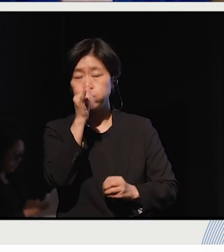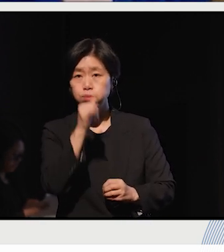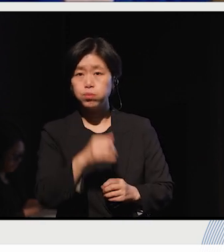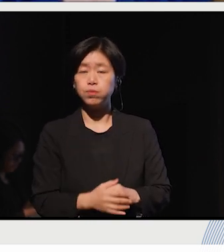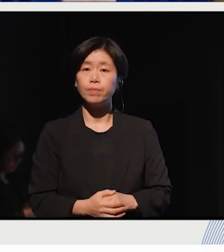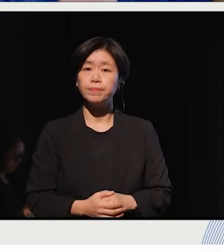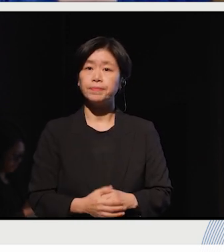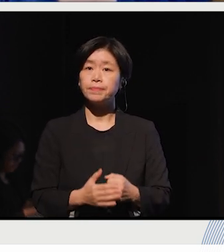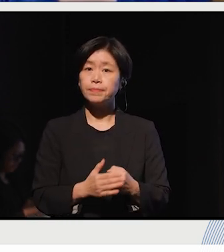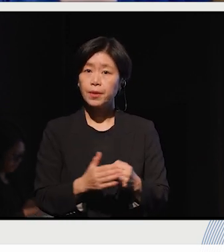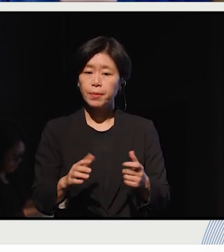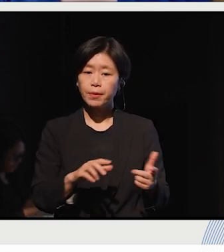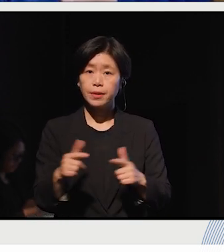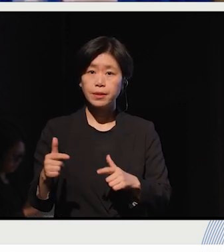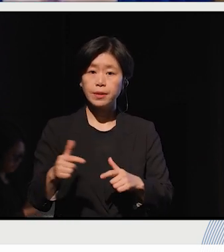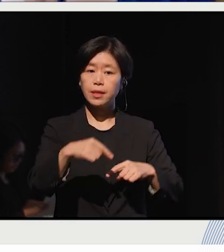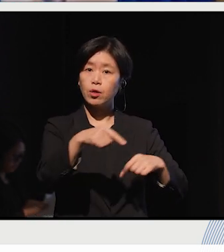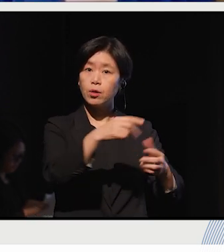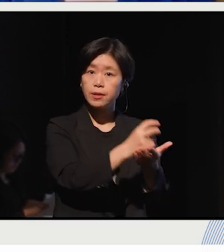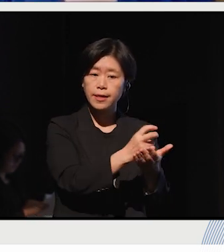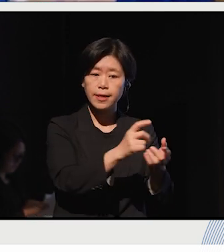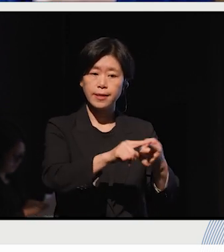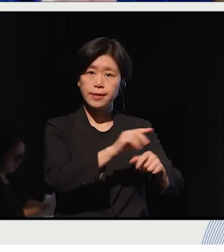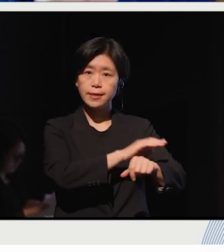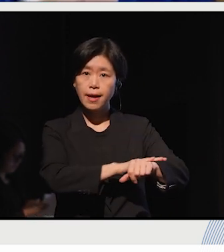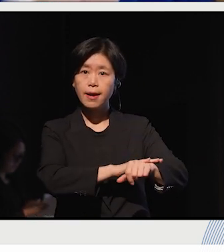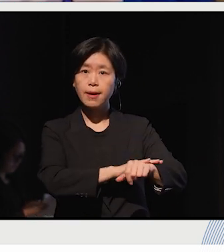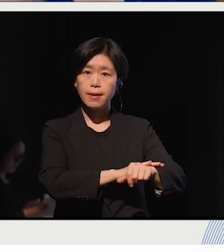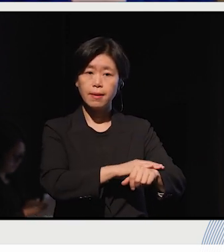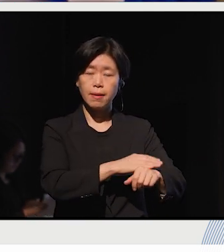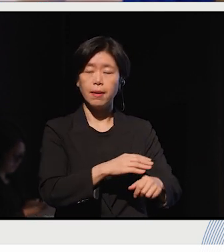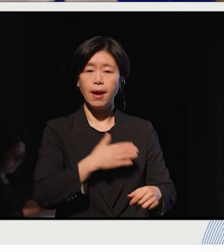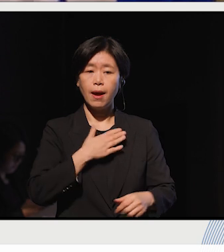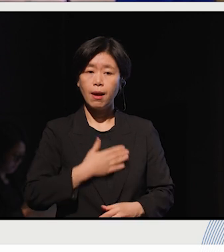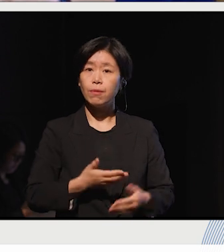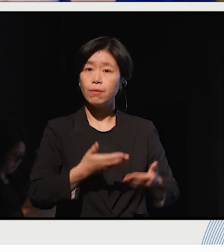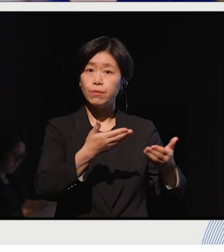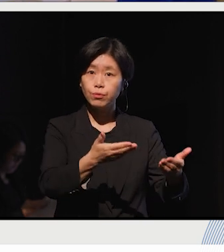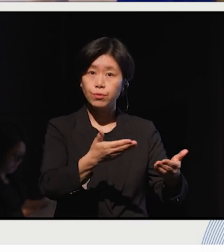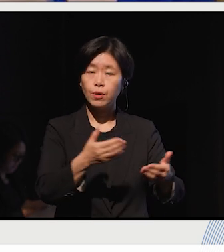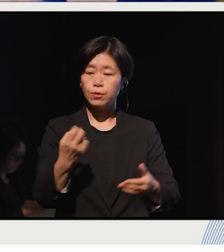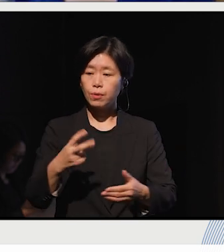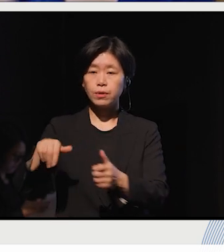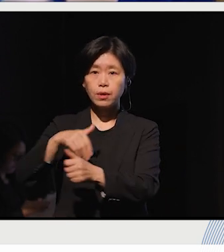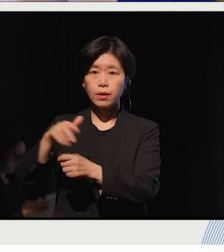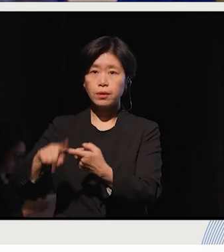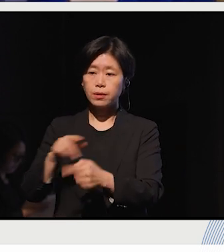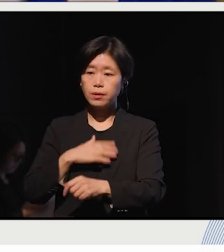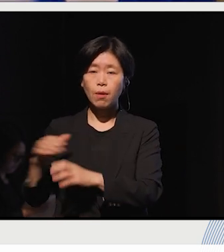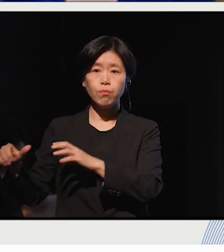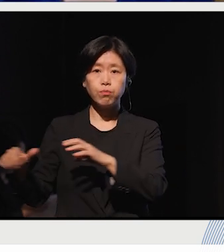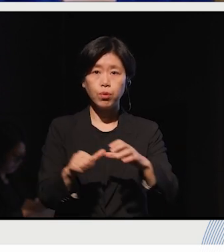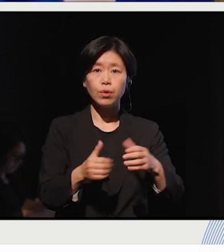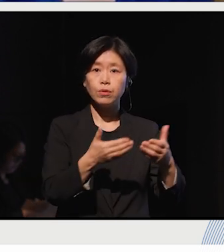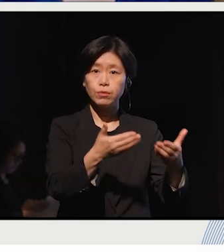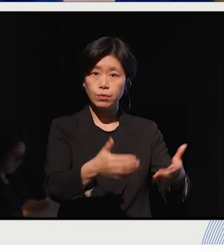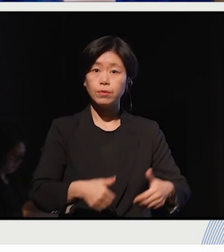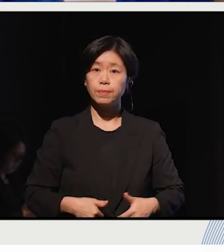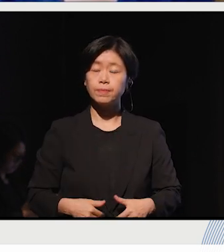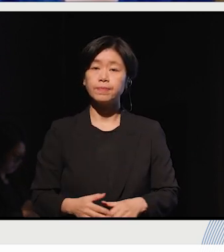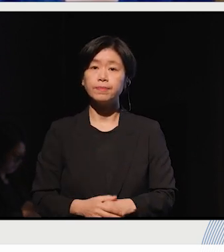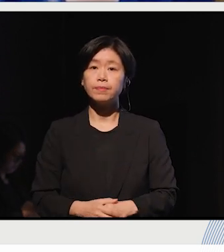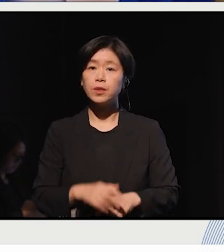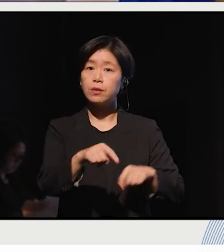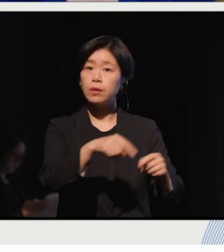are. If you have them written down, then you can replace that staff person. The next person reviews all those policies,